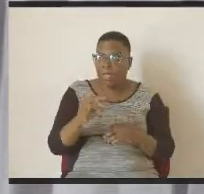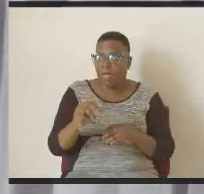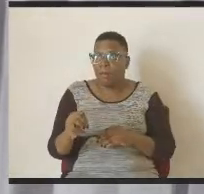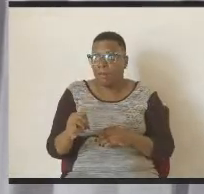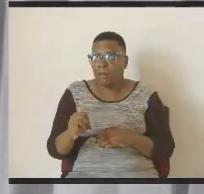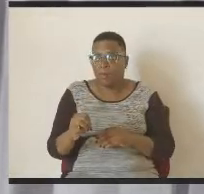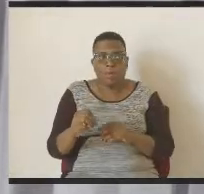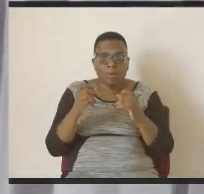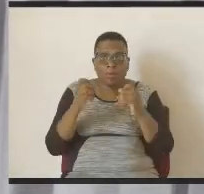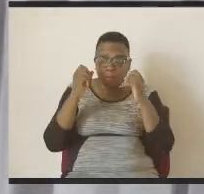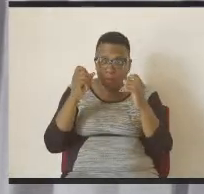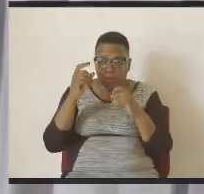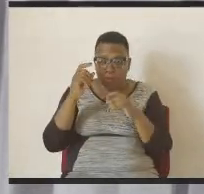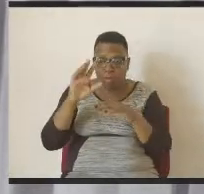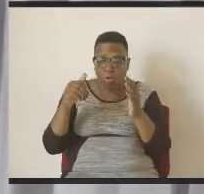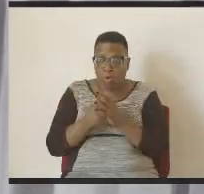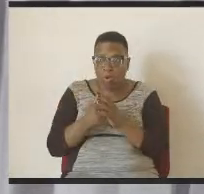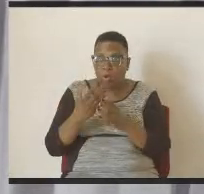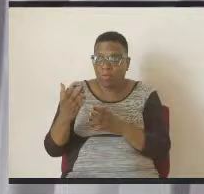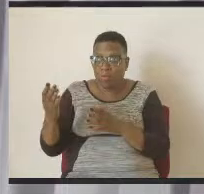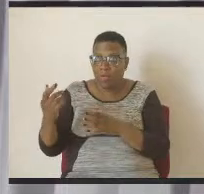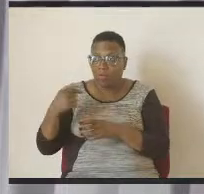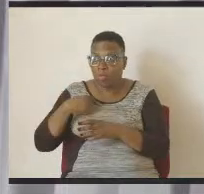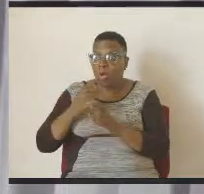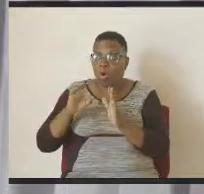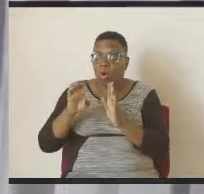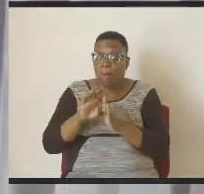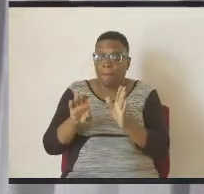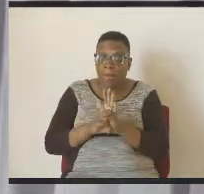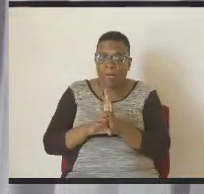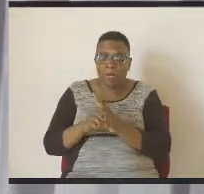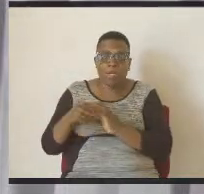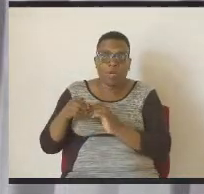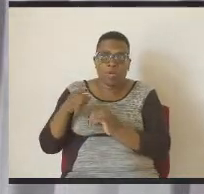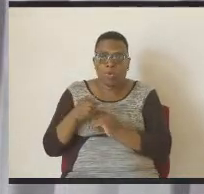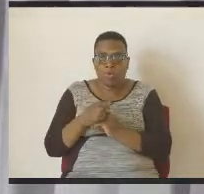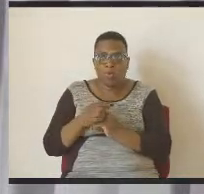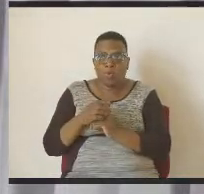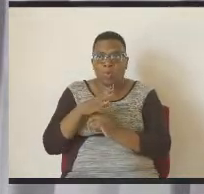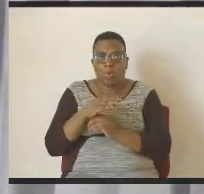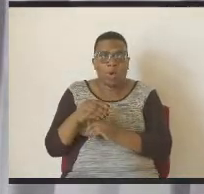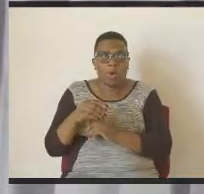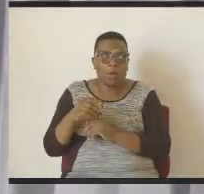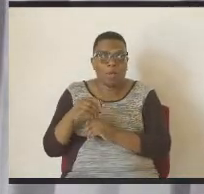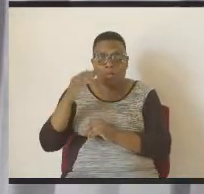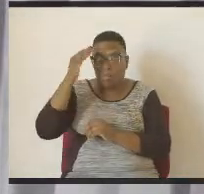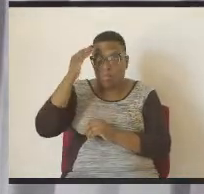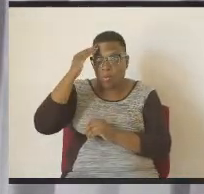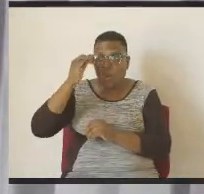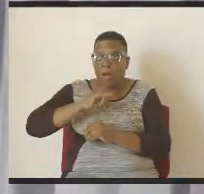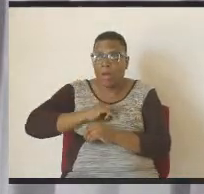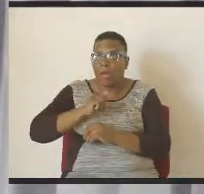observe all things whatsoever I have commanded you. And lo, I am with you